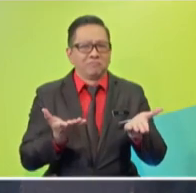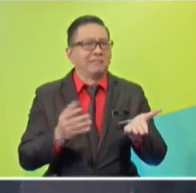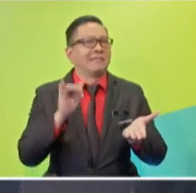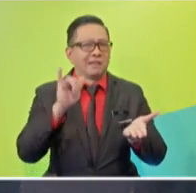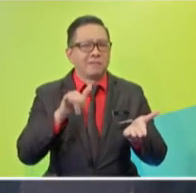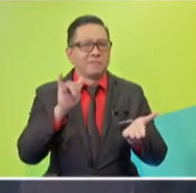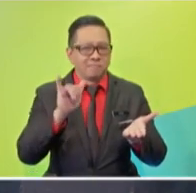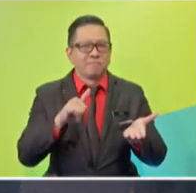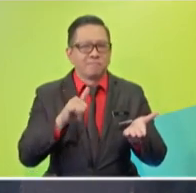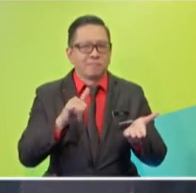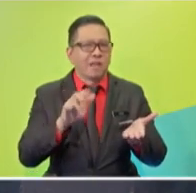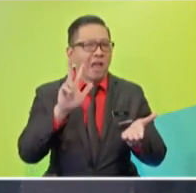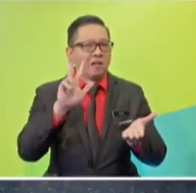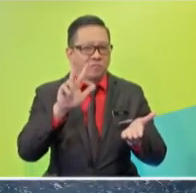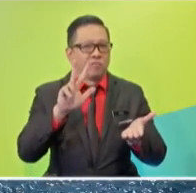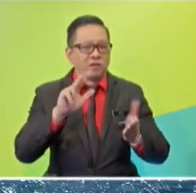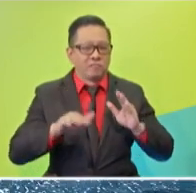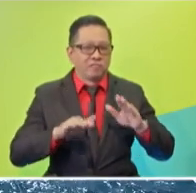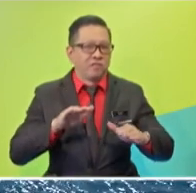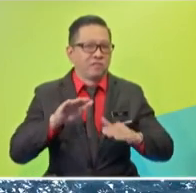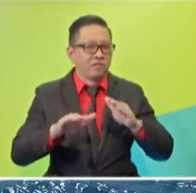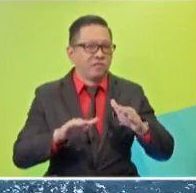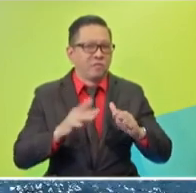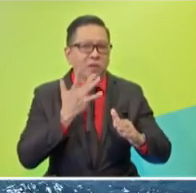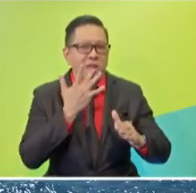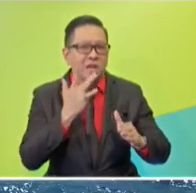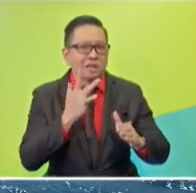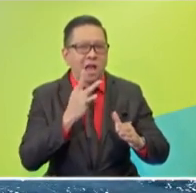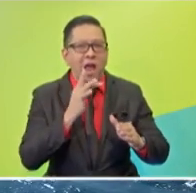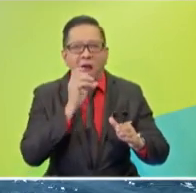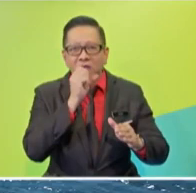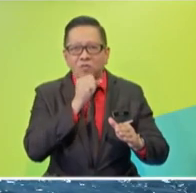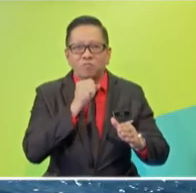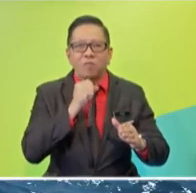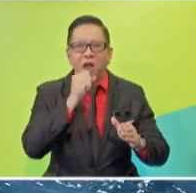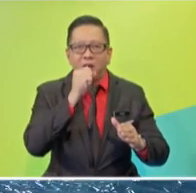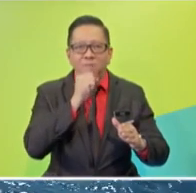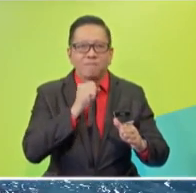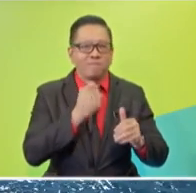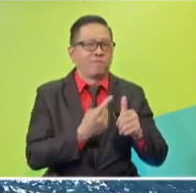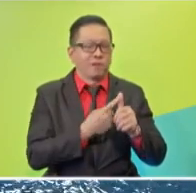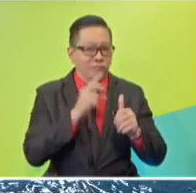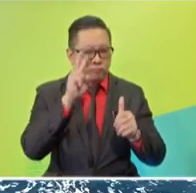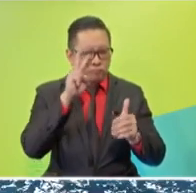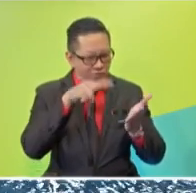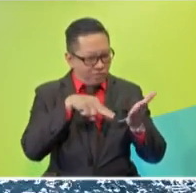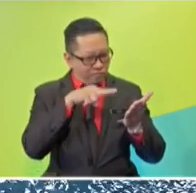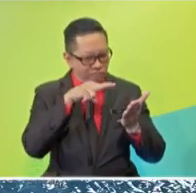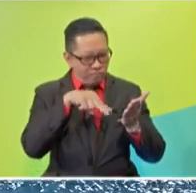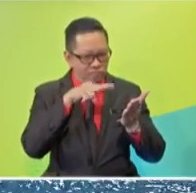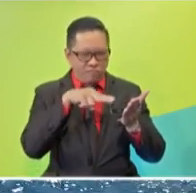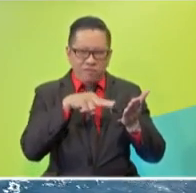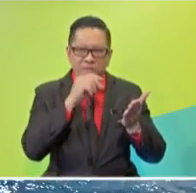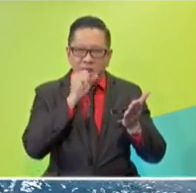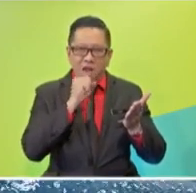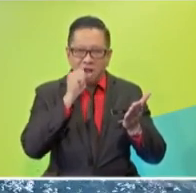course. There are 3 stages to tasting ice cream. First, you look at it. If the ice